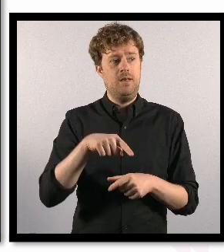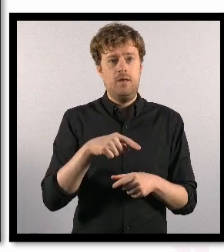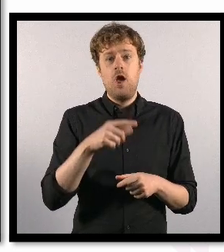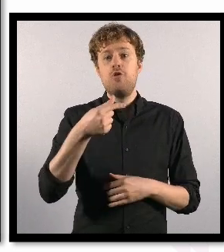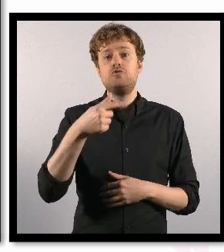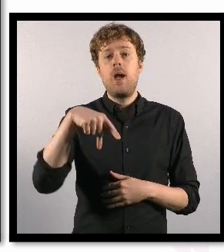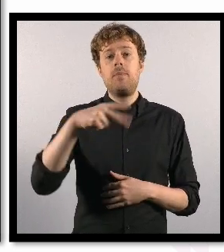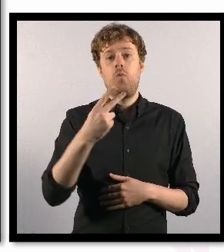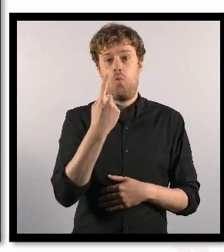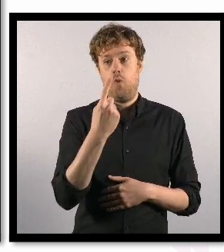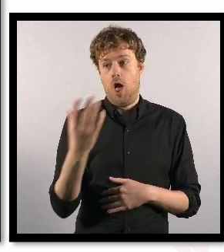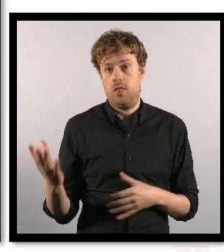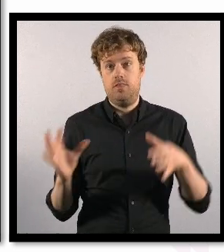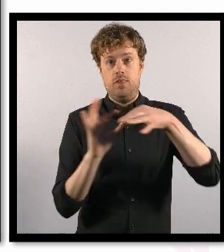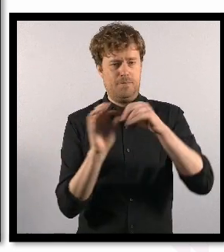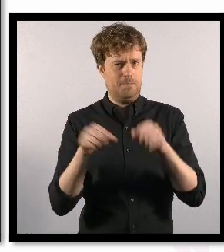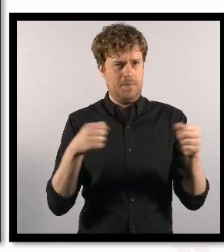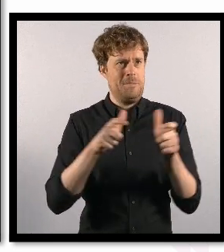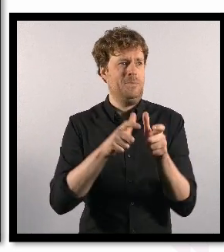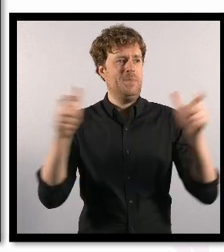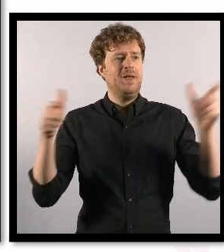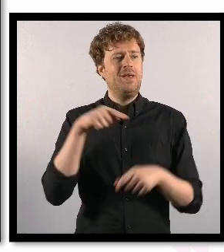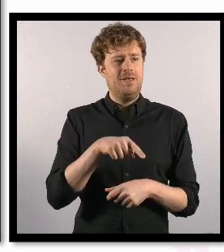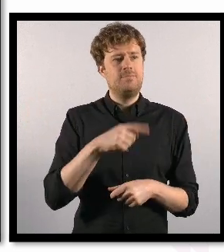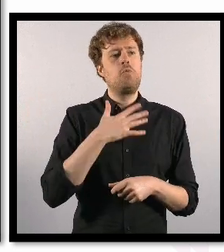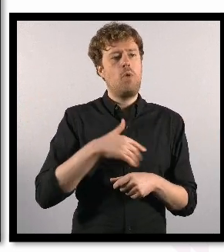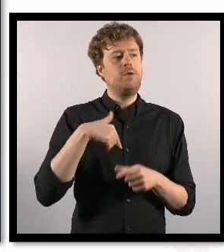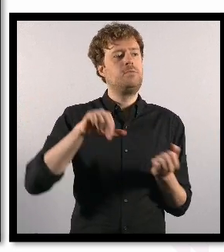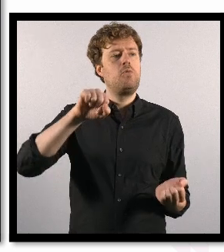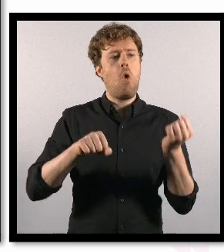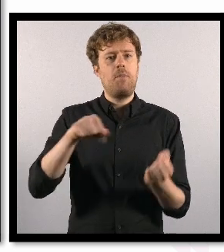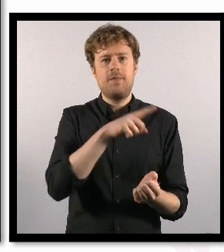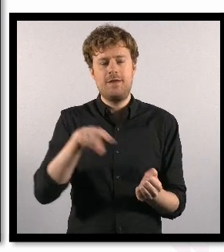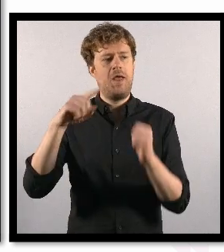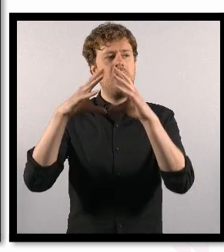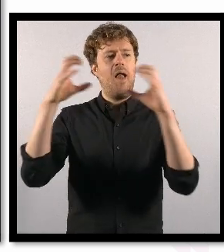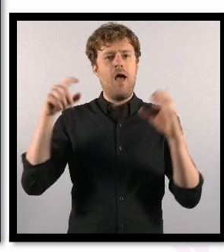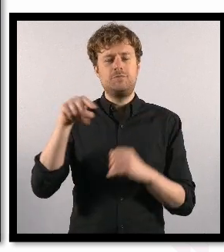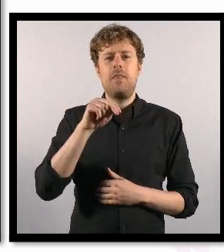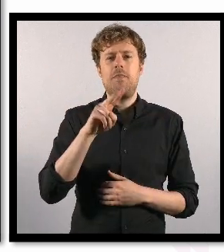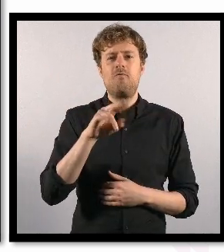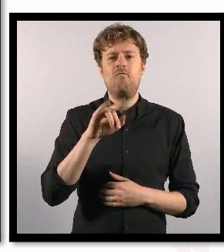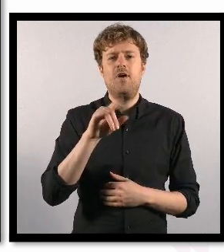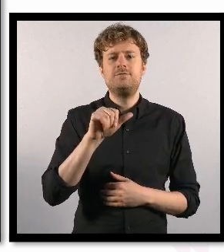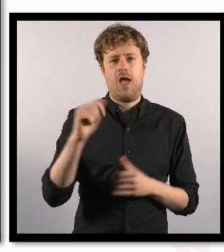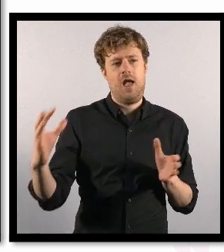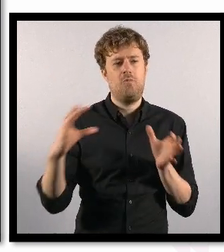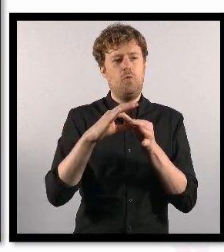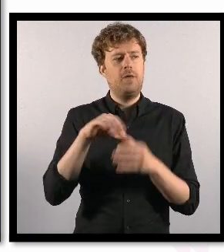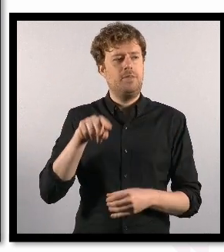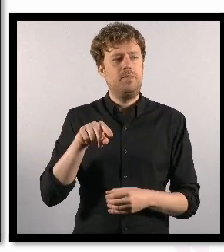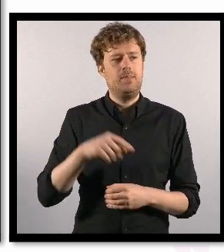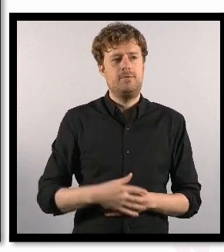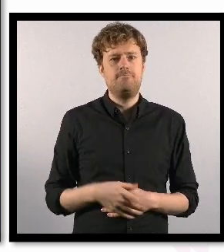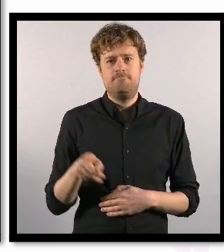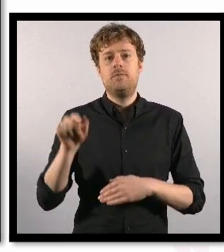high-performance networking, storage, distributed storage, and game scheduling, which obviously you need for these kind of things. And for us, it was really easy to